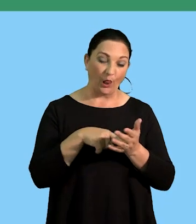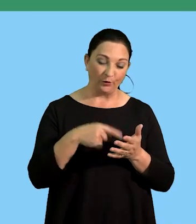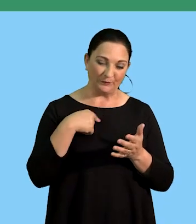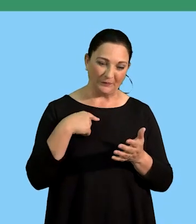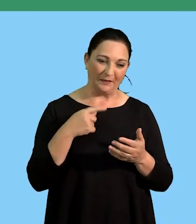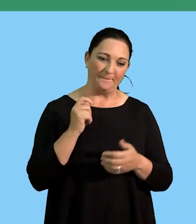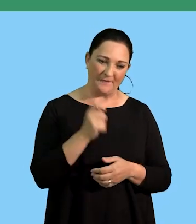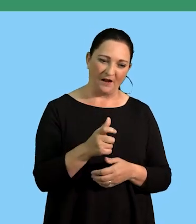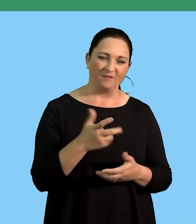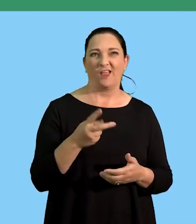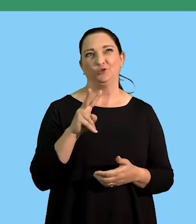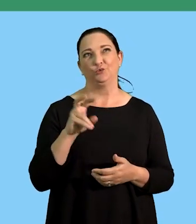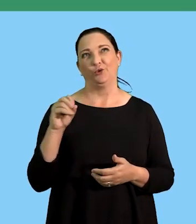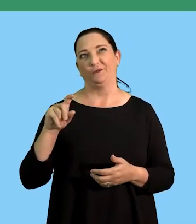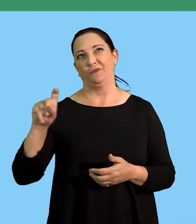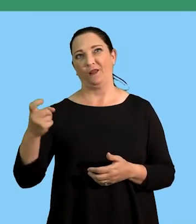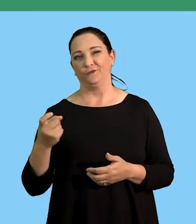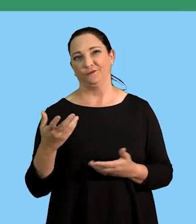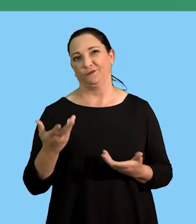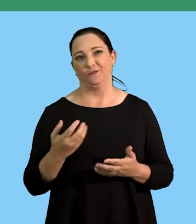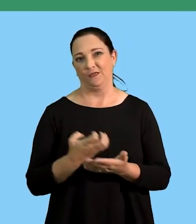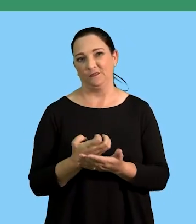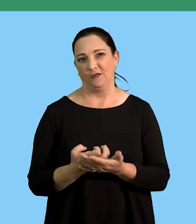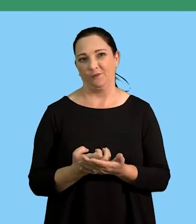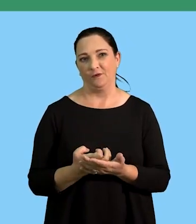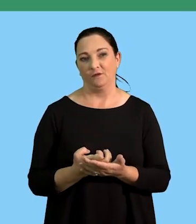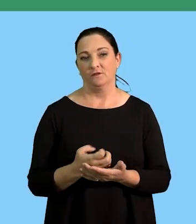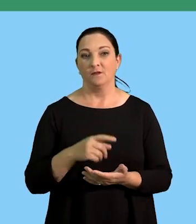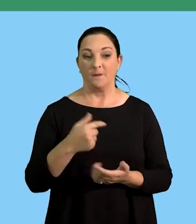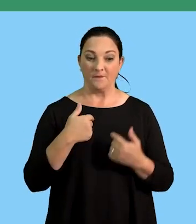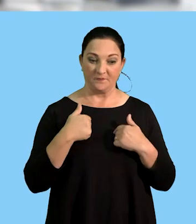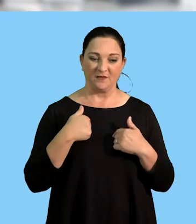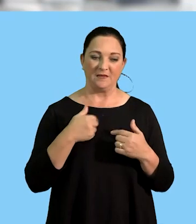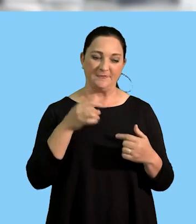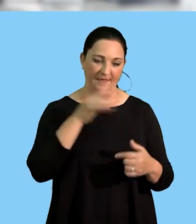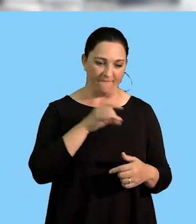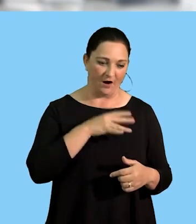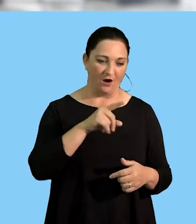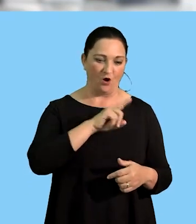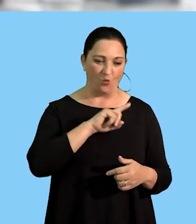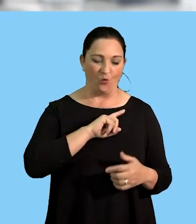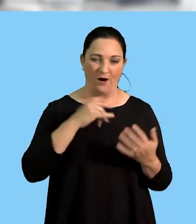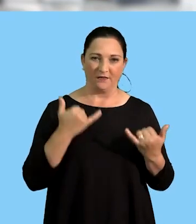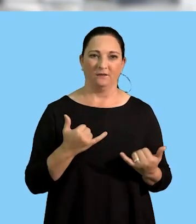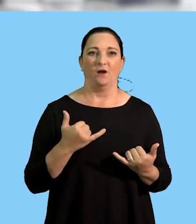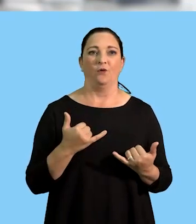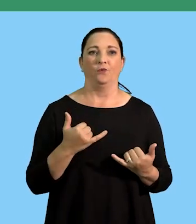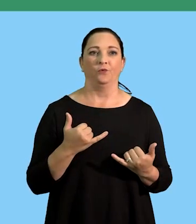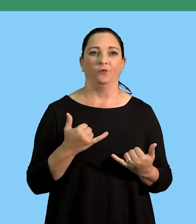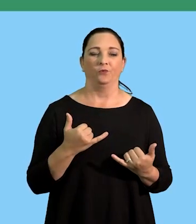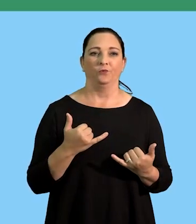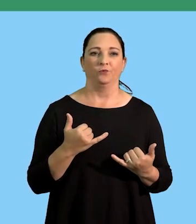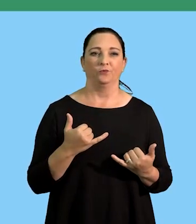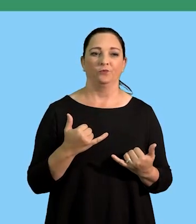paying is a loan for 200,000. So that is the financial term, and this is what I stand to suffer. And then as I proceed,